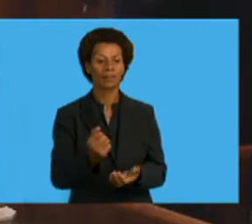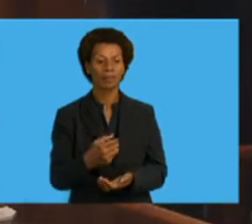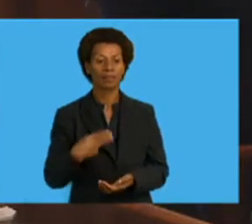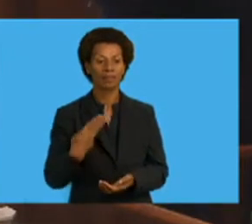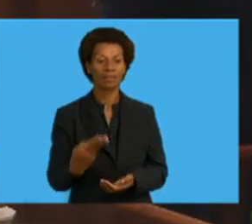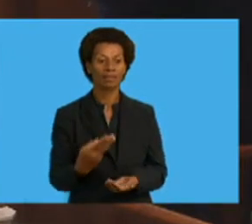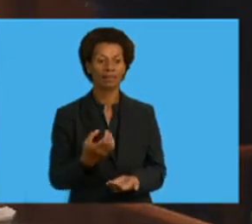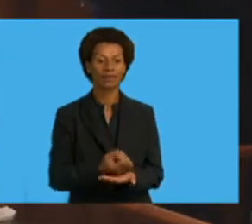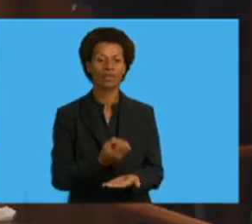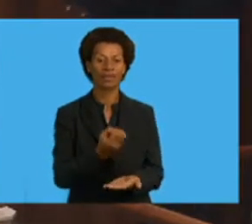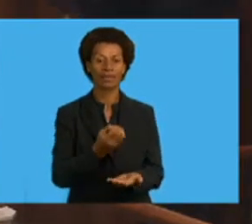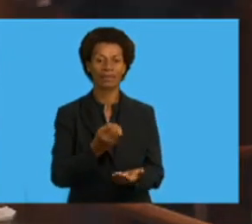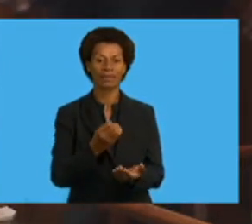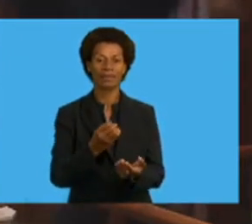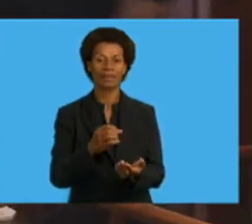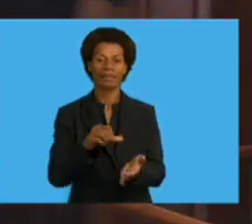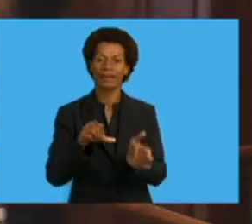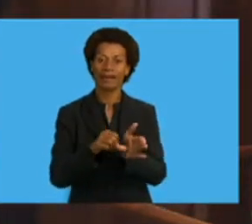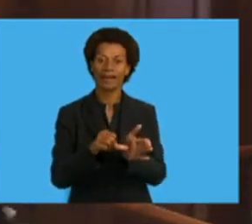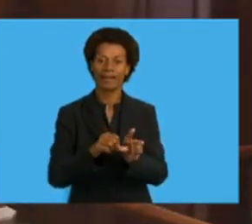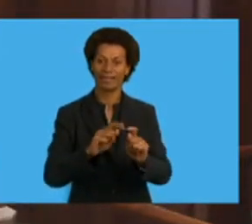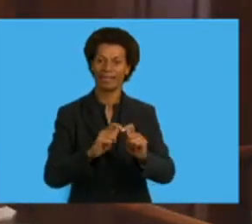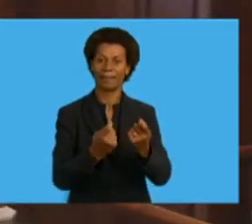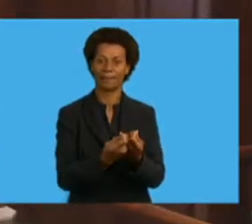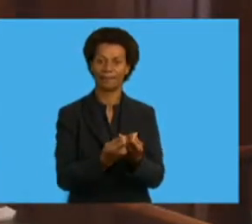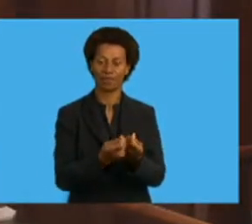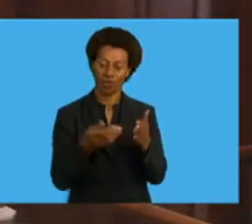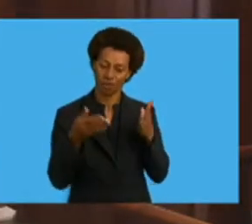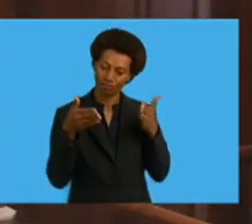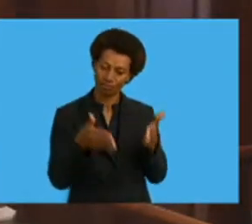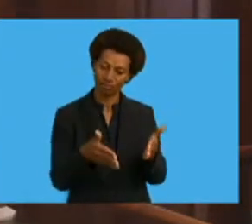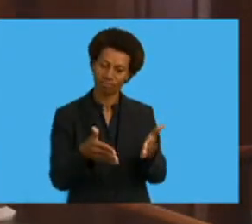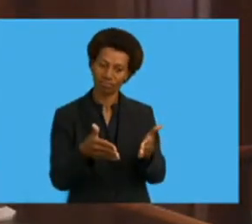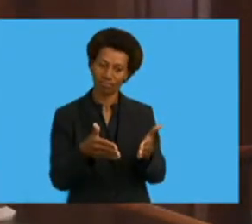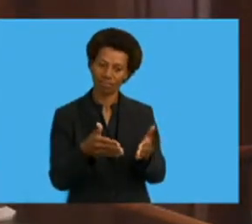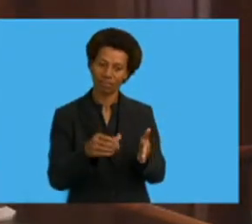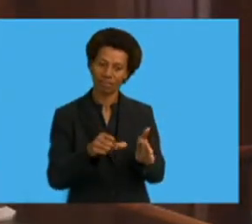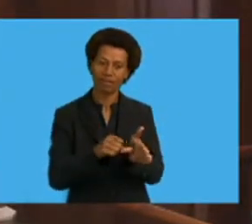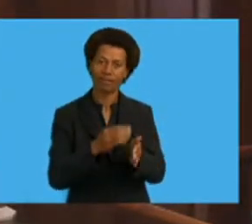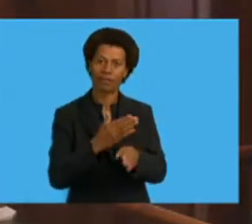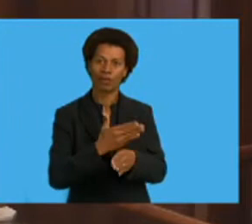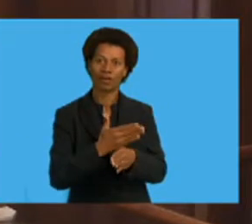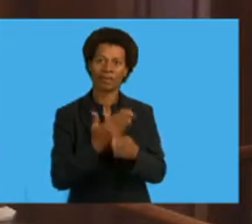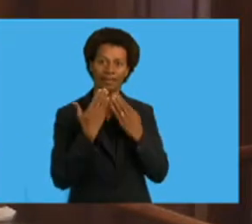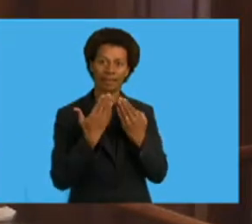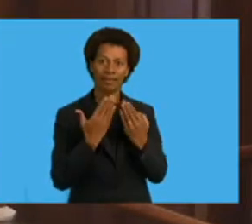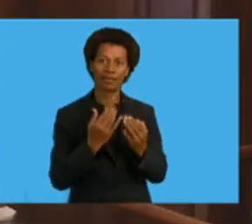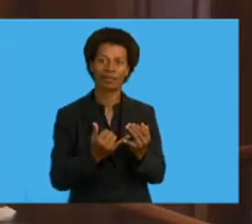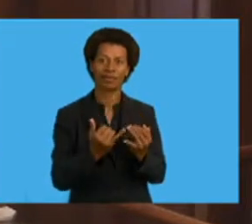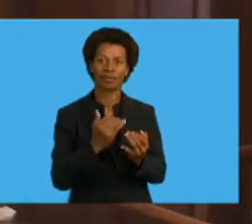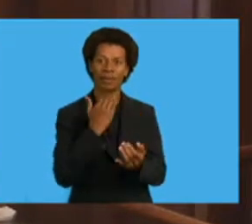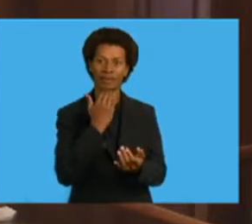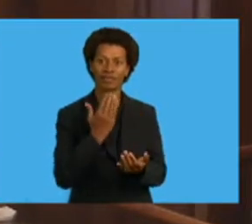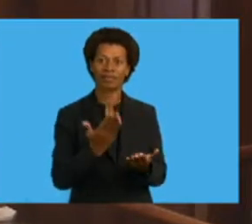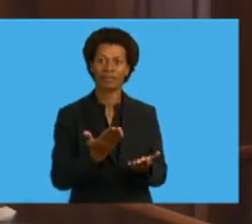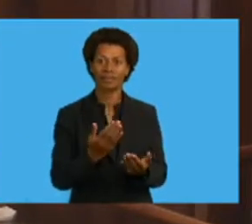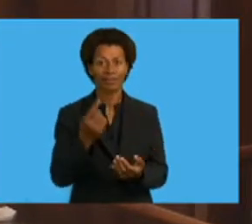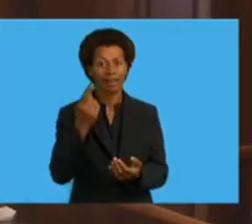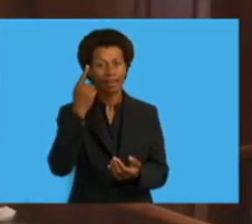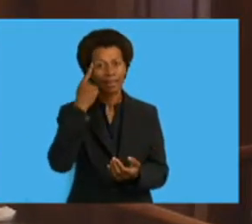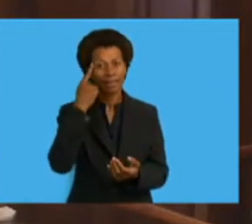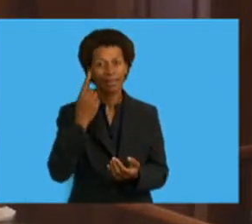his hard-working team for their dedication and commitment. Thank you very much. Because I think, Madam Speaker,